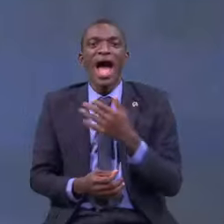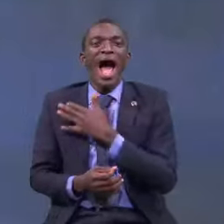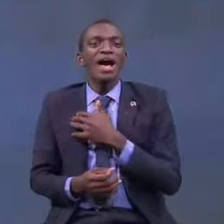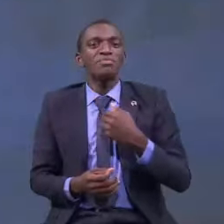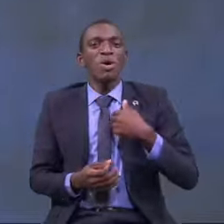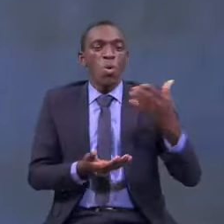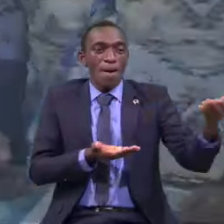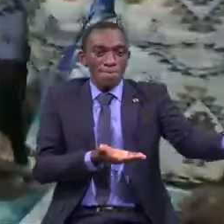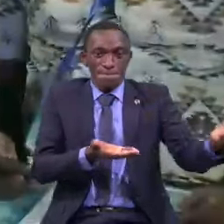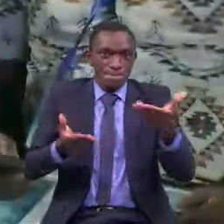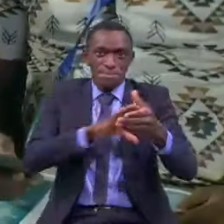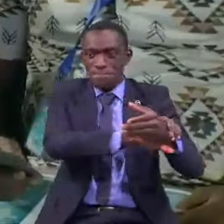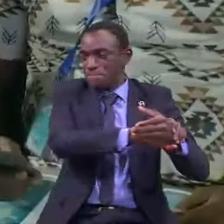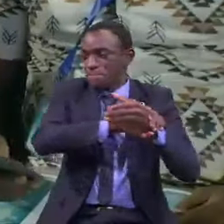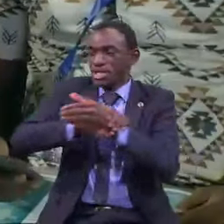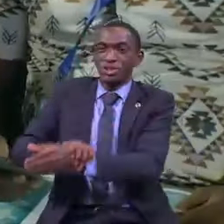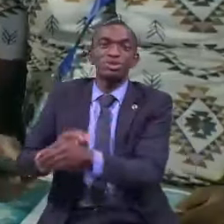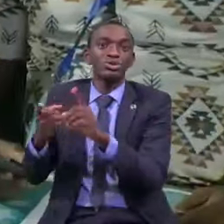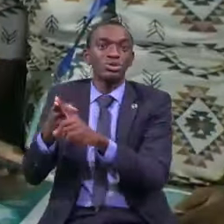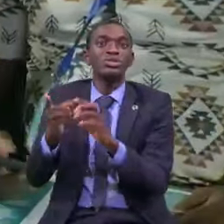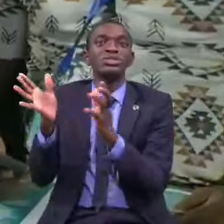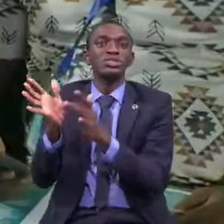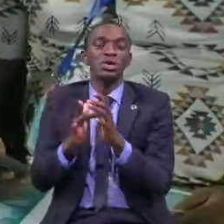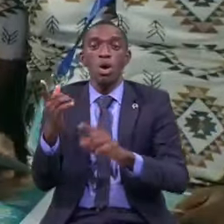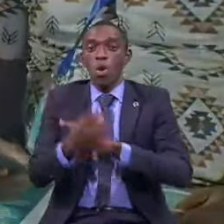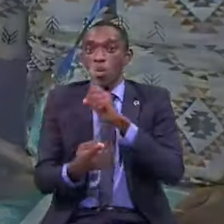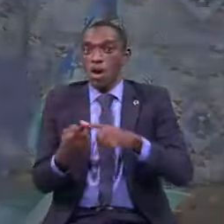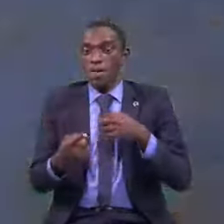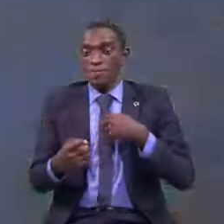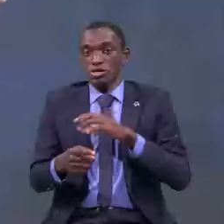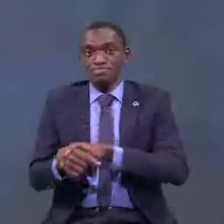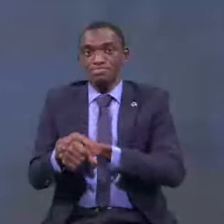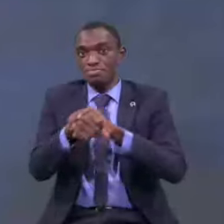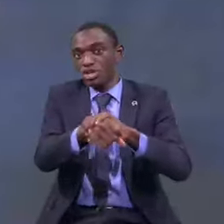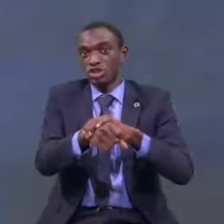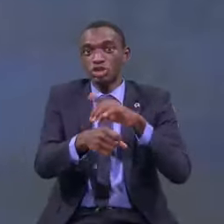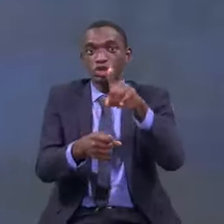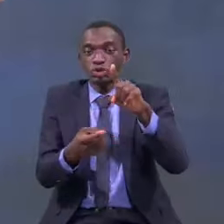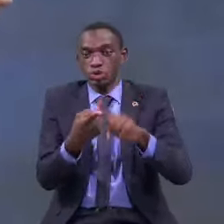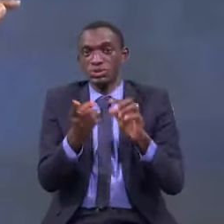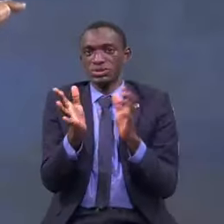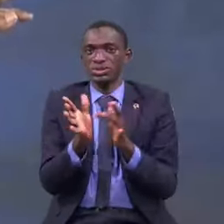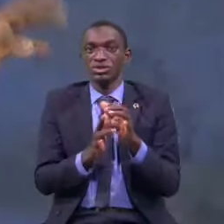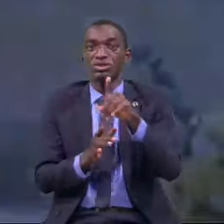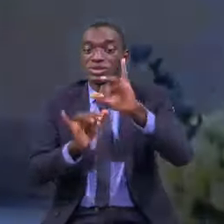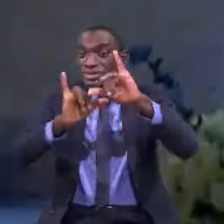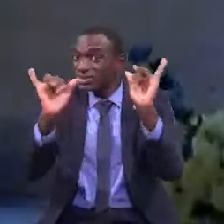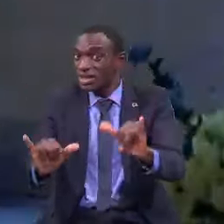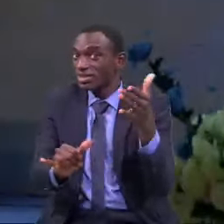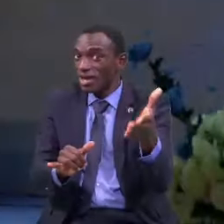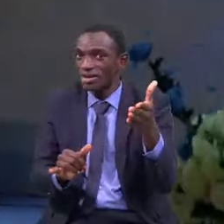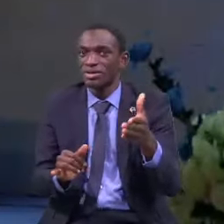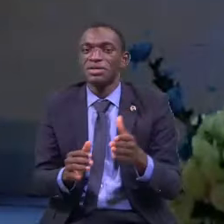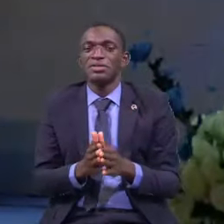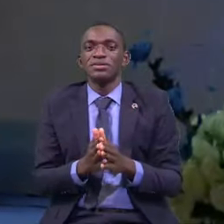Jesus. And once I bring you to Jesus, Stay there, stay there. It